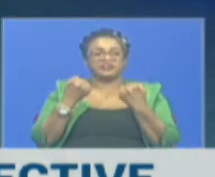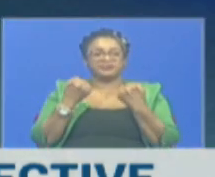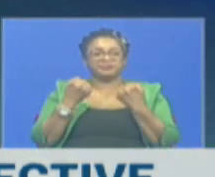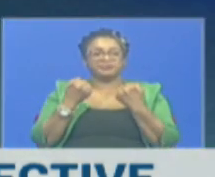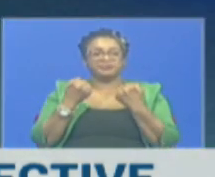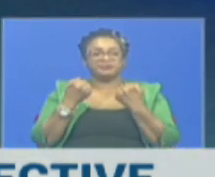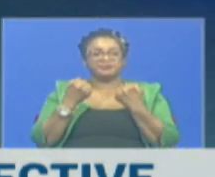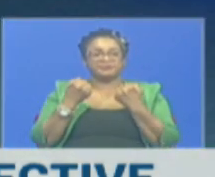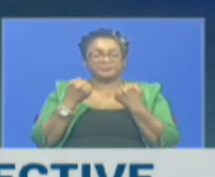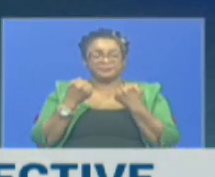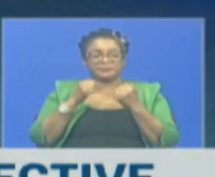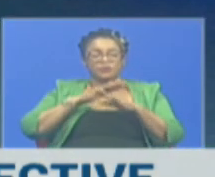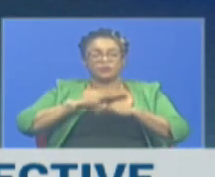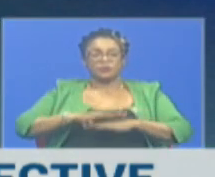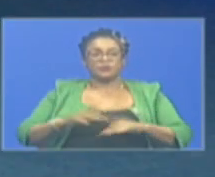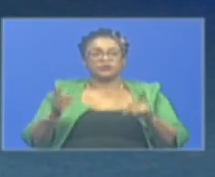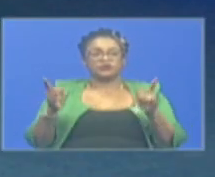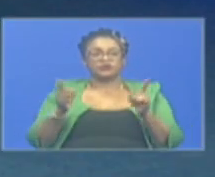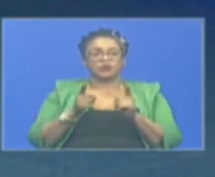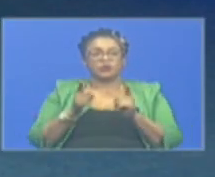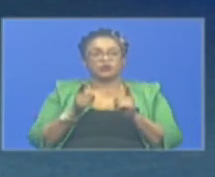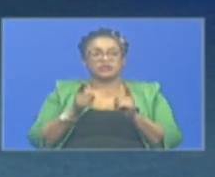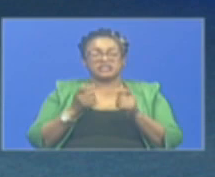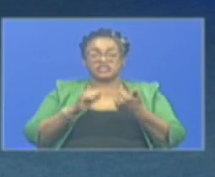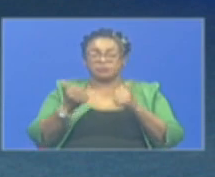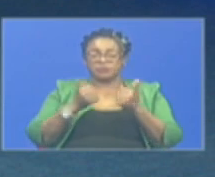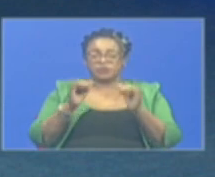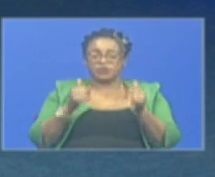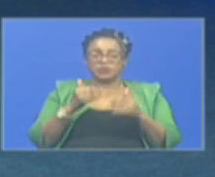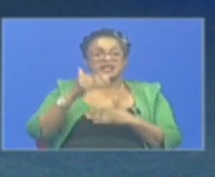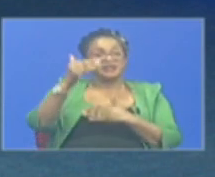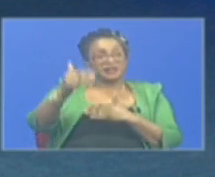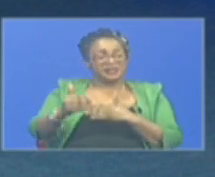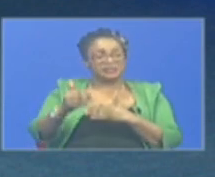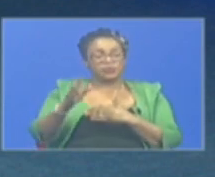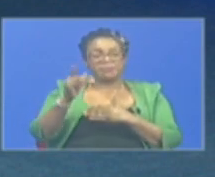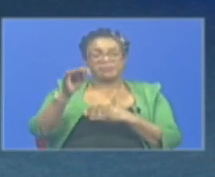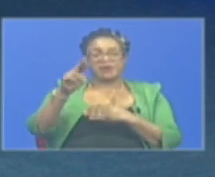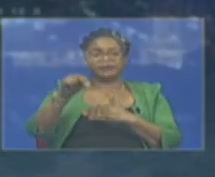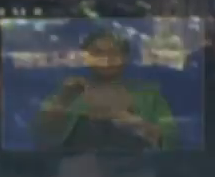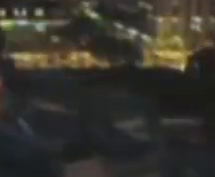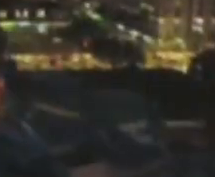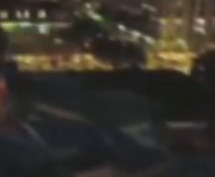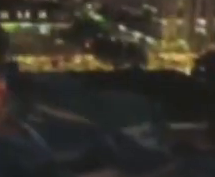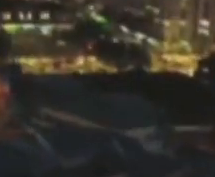All right, let's take a break at this point. The sports news is coming up next with Brian.